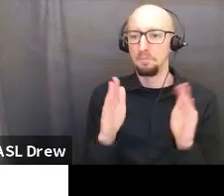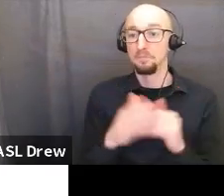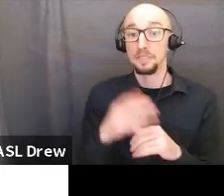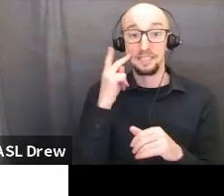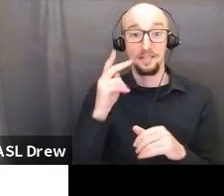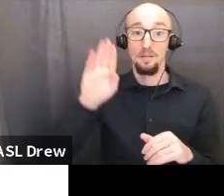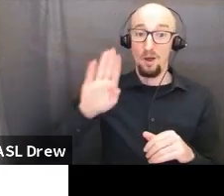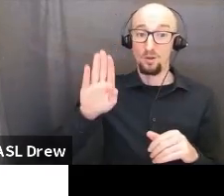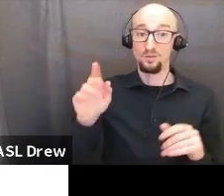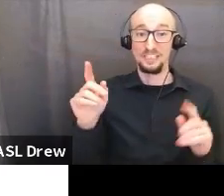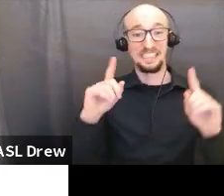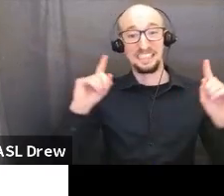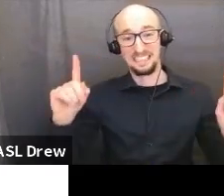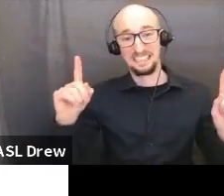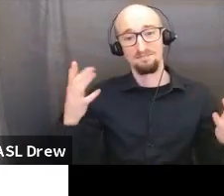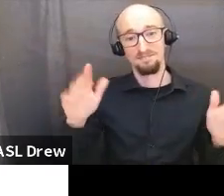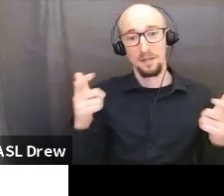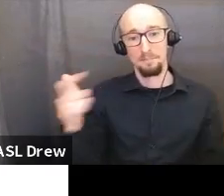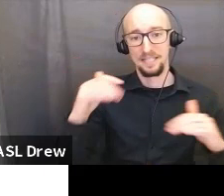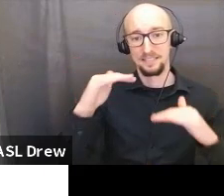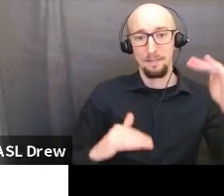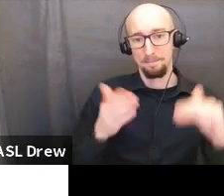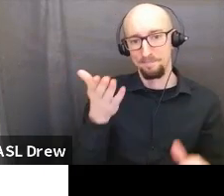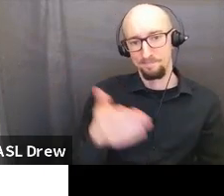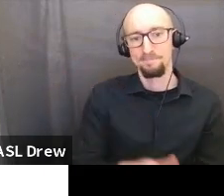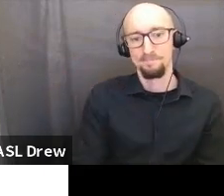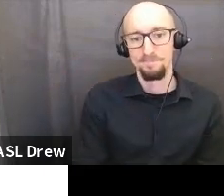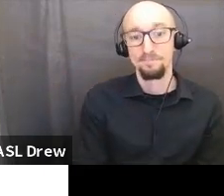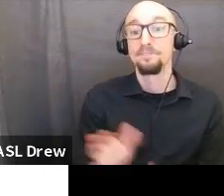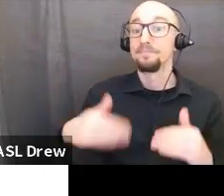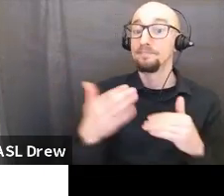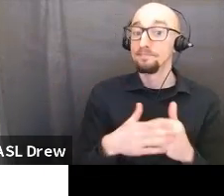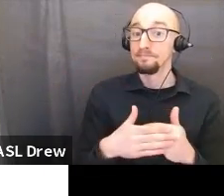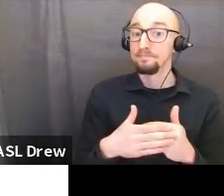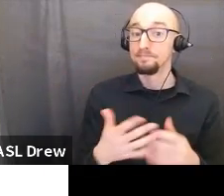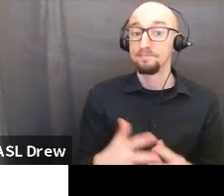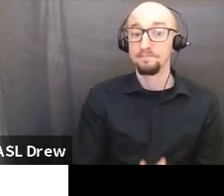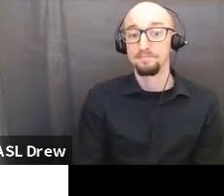a fairly large gap. Next slide, please.